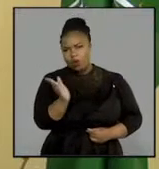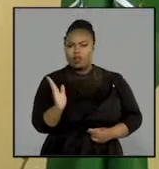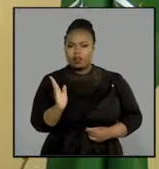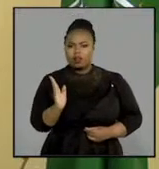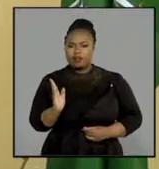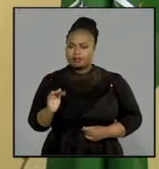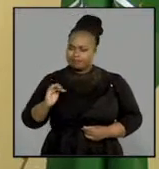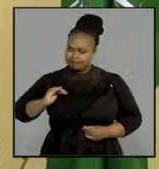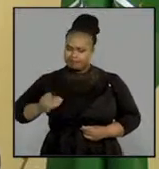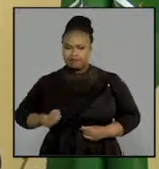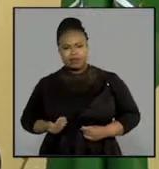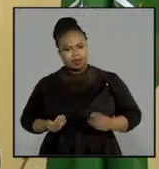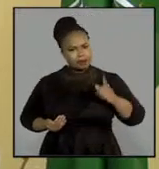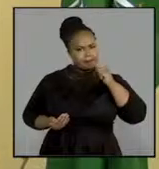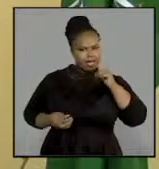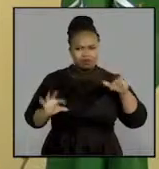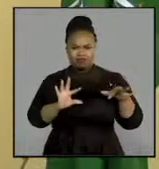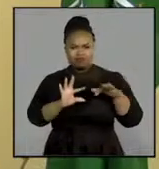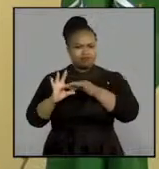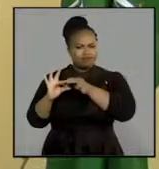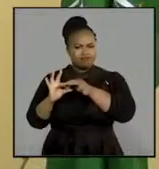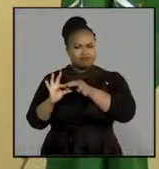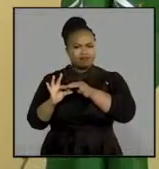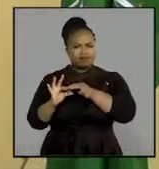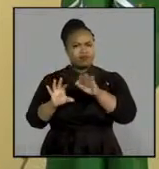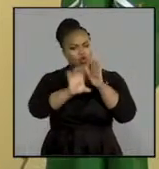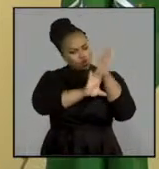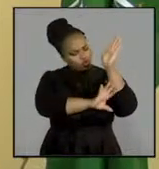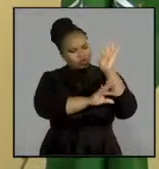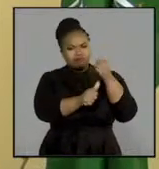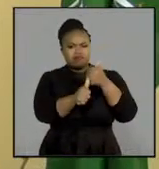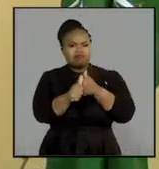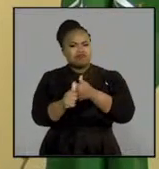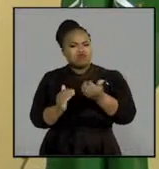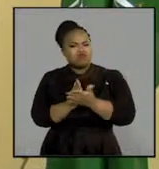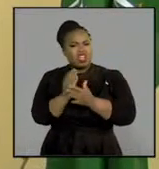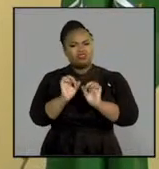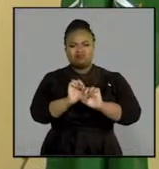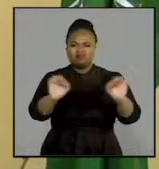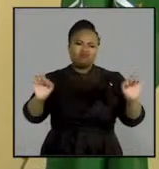all, men and women alike.